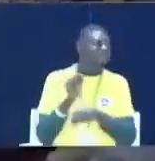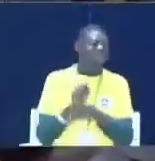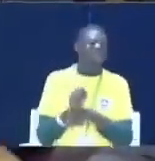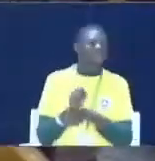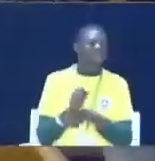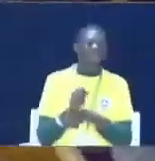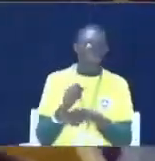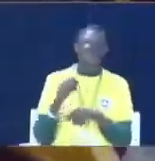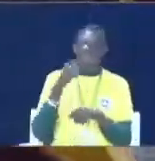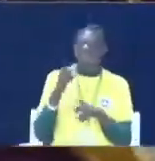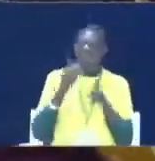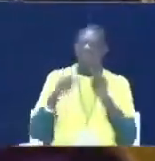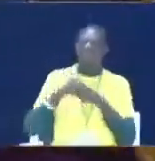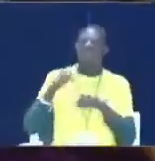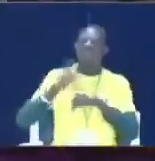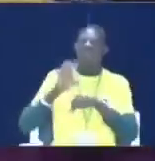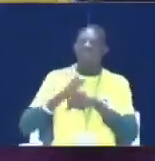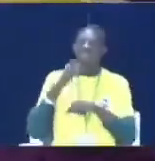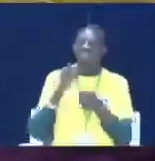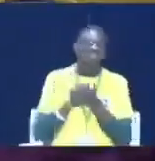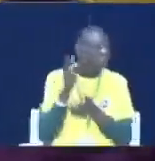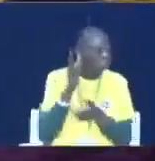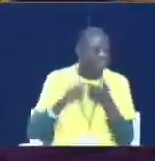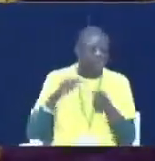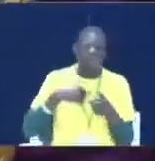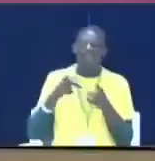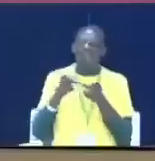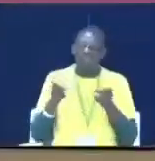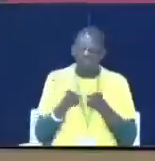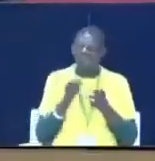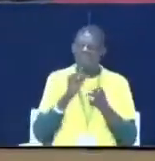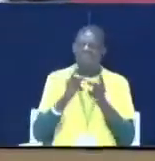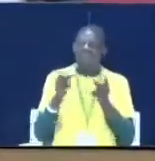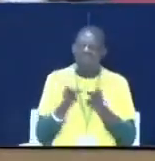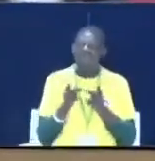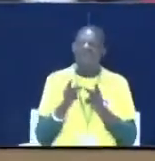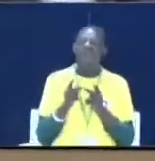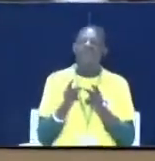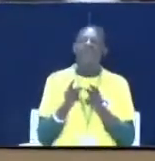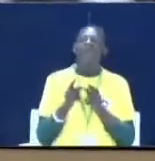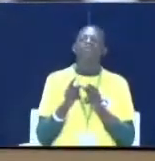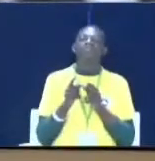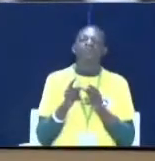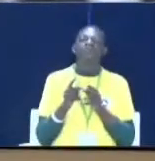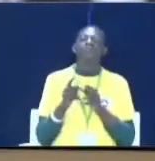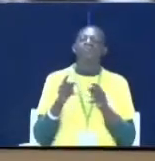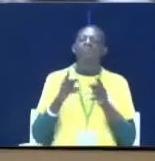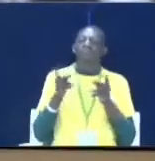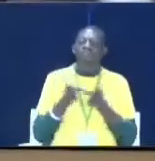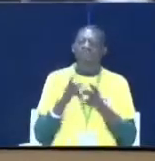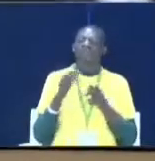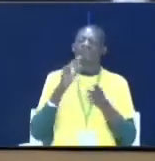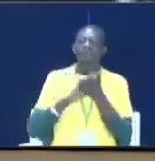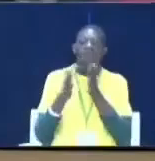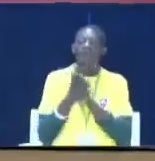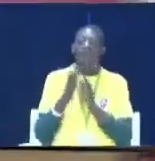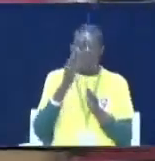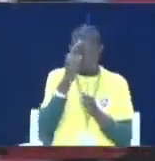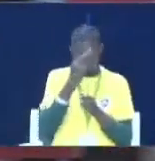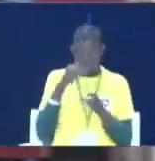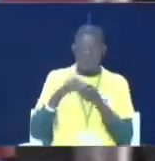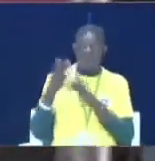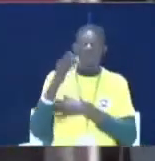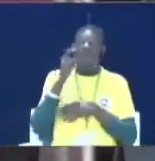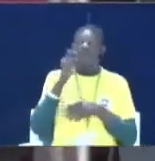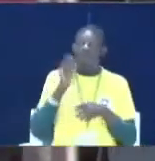I tell people in our church, I said, listen to me. This place is not a place for funfair. If you are going to become anything reasonable in God, then you